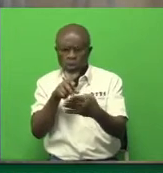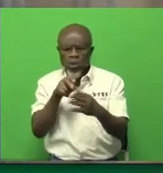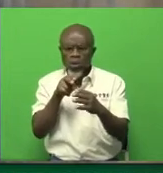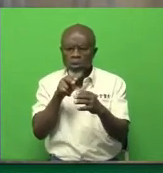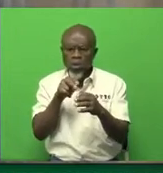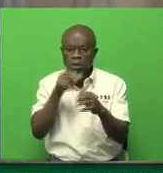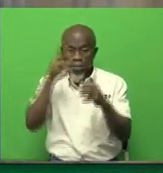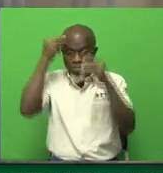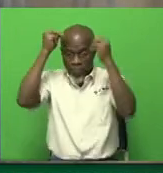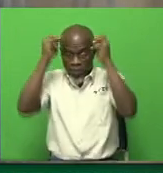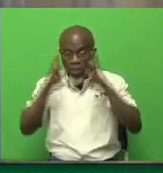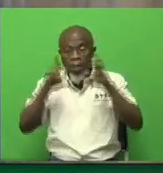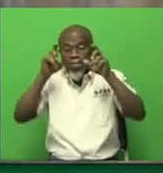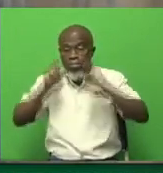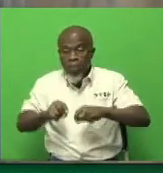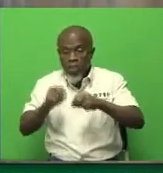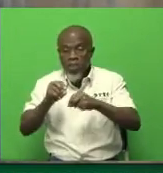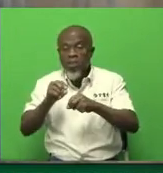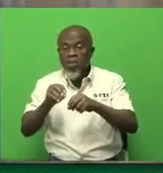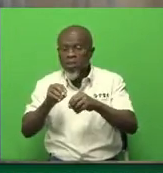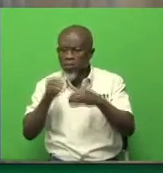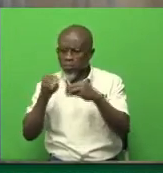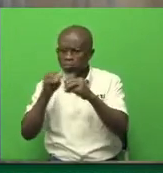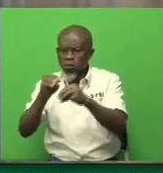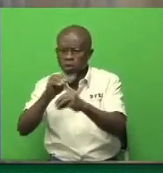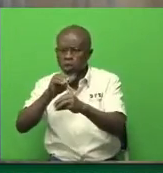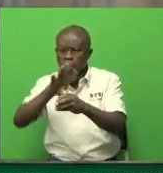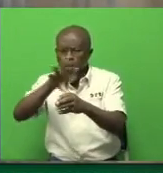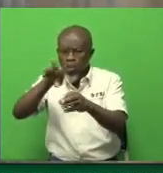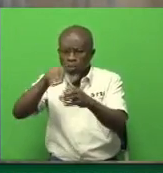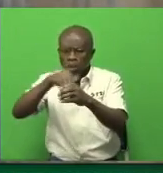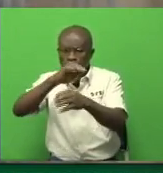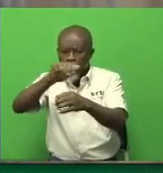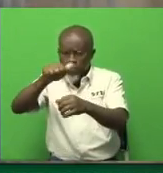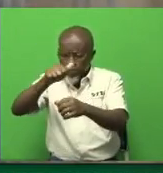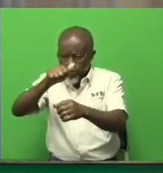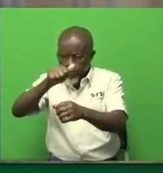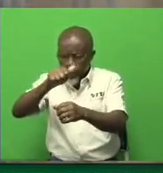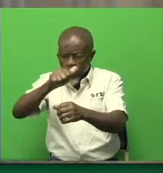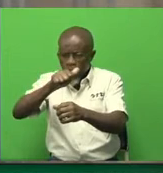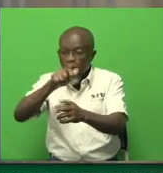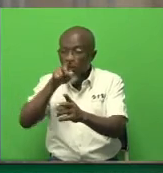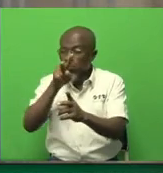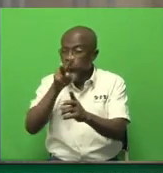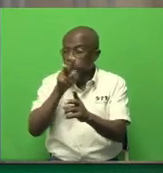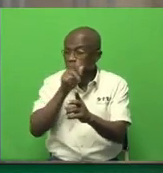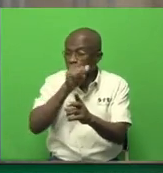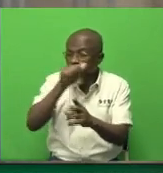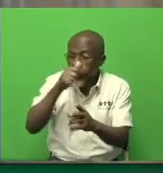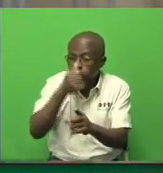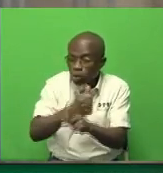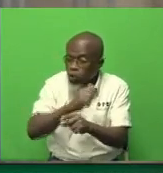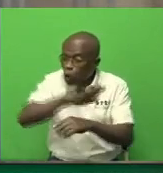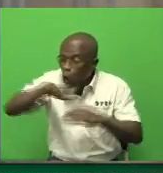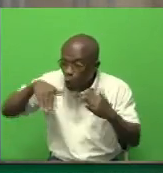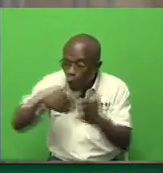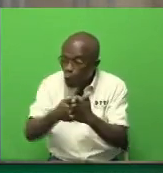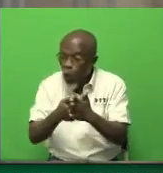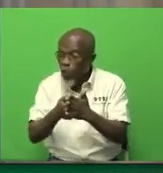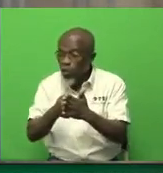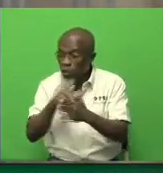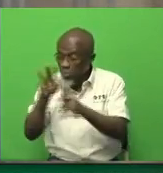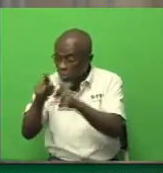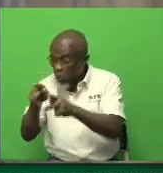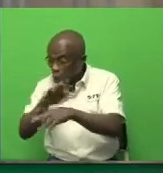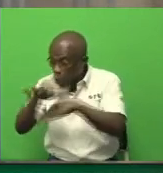NSI how can you expect any reason writing in person to support that where the Minnesota Point all the members of